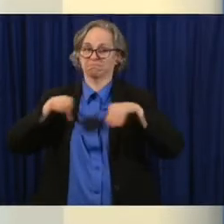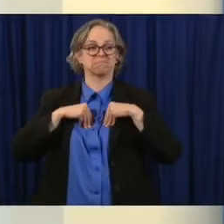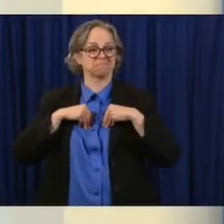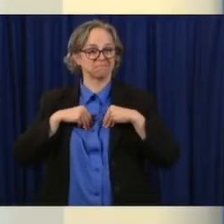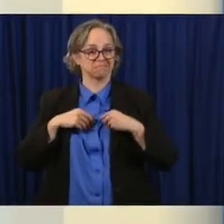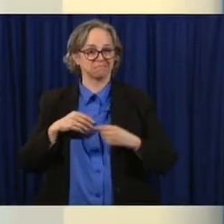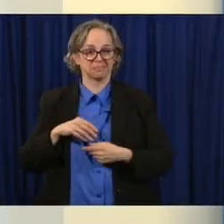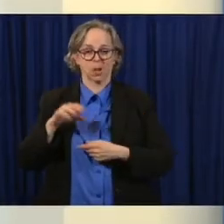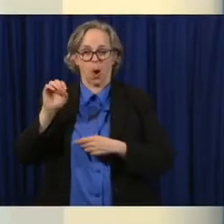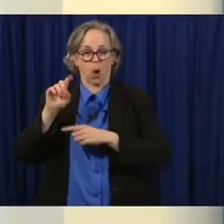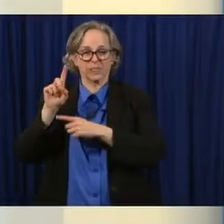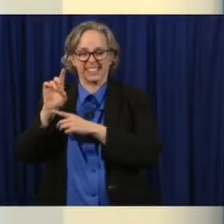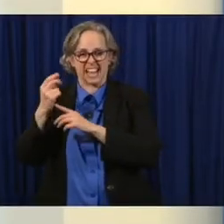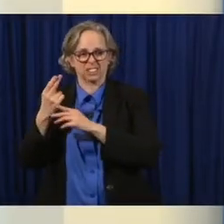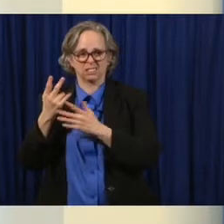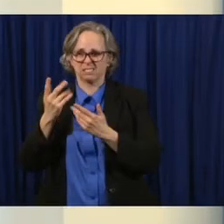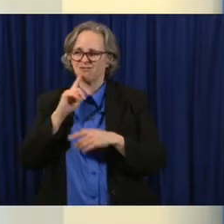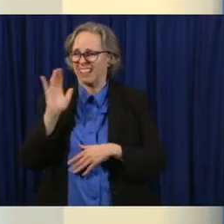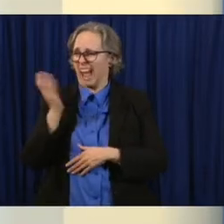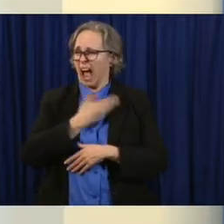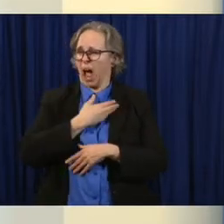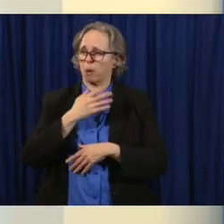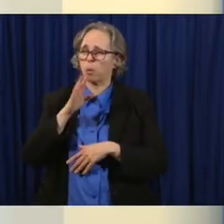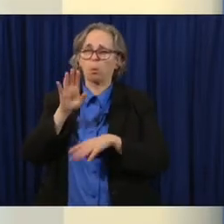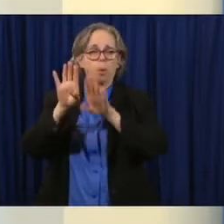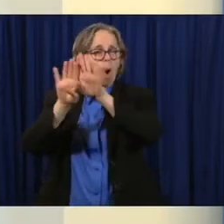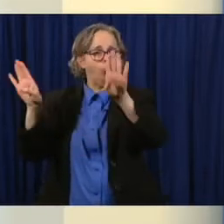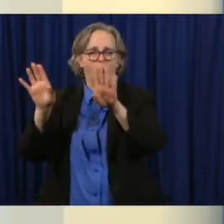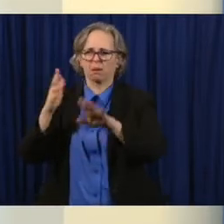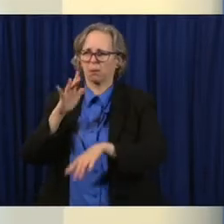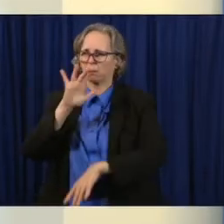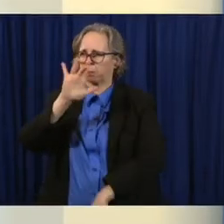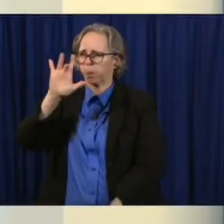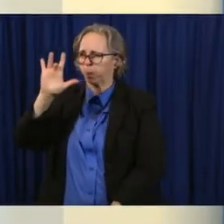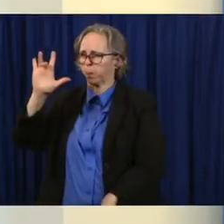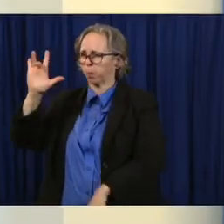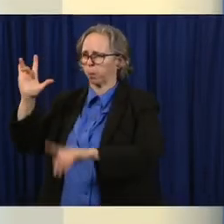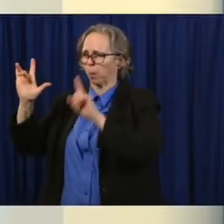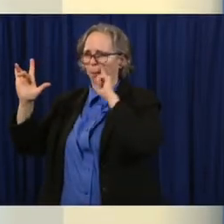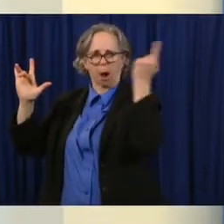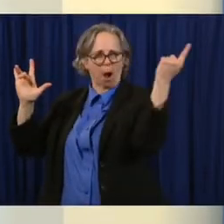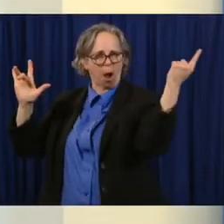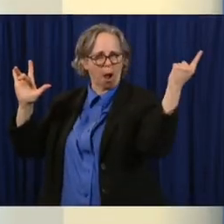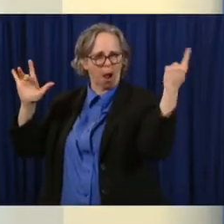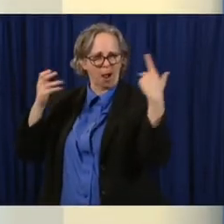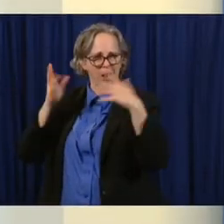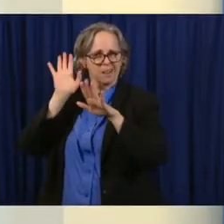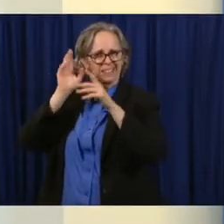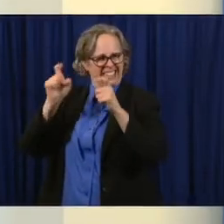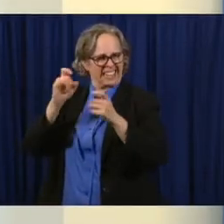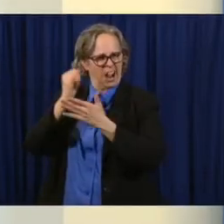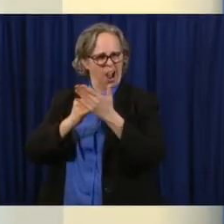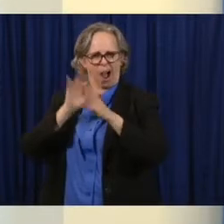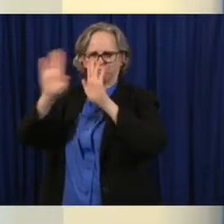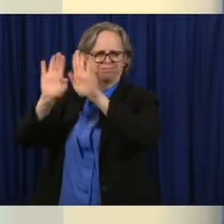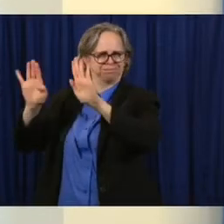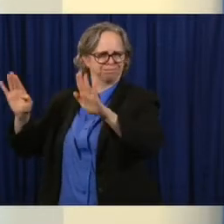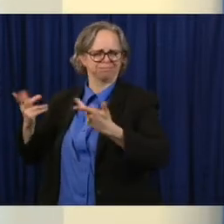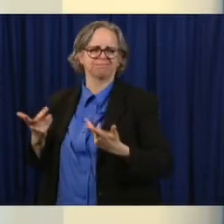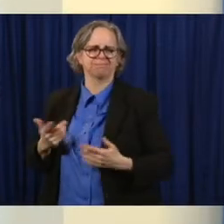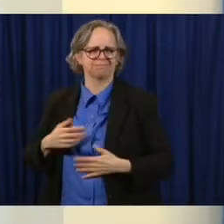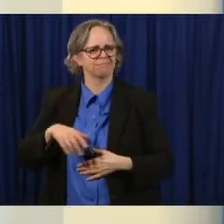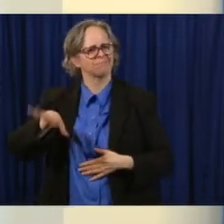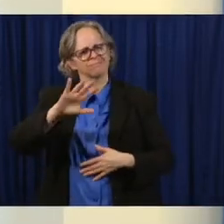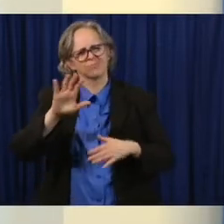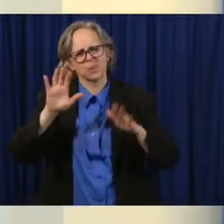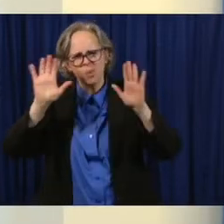people's artwork. So I see there's so much going on during this time. Art is really a tremendous way to express and say more than we